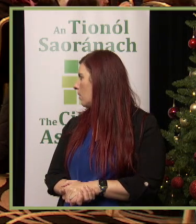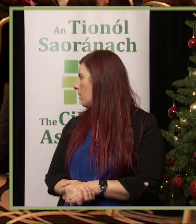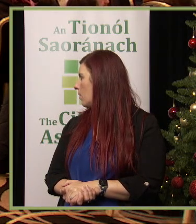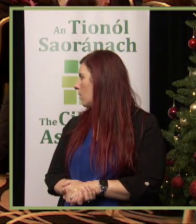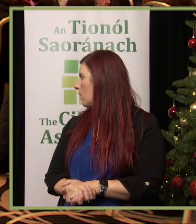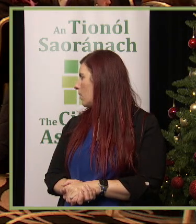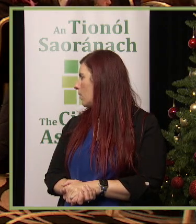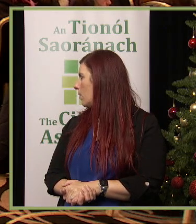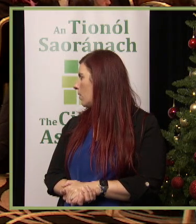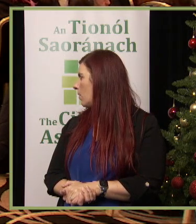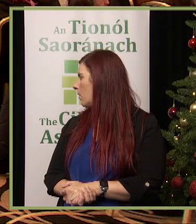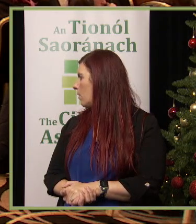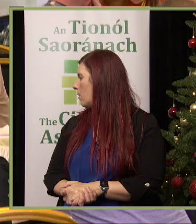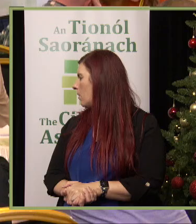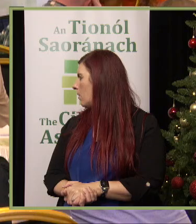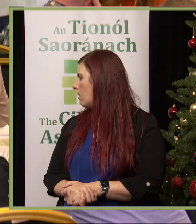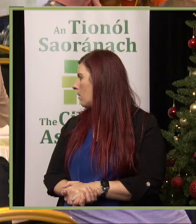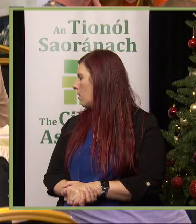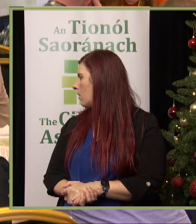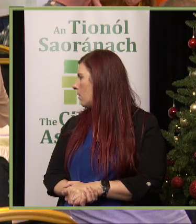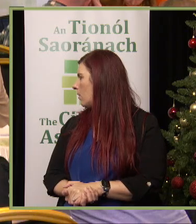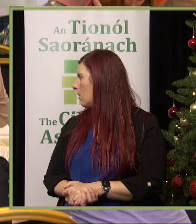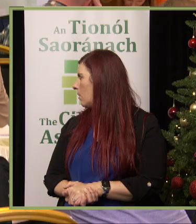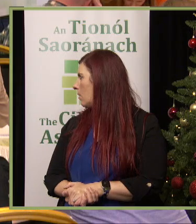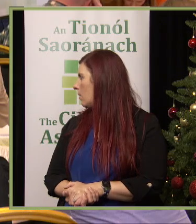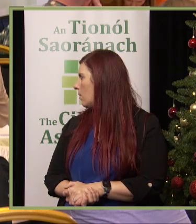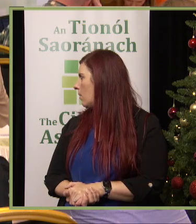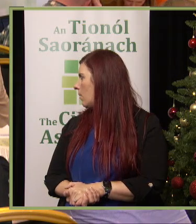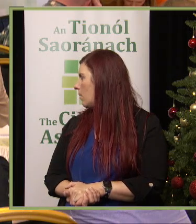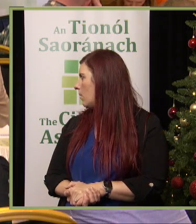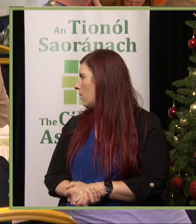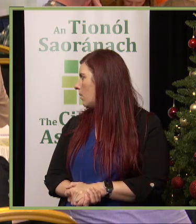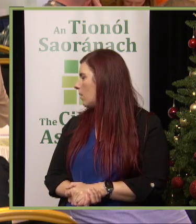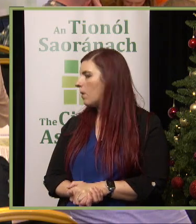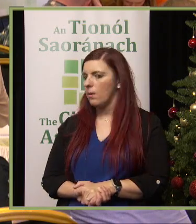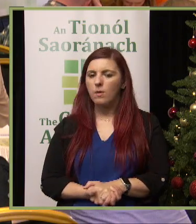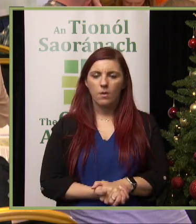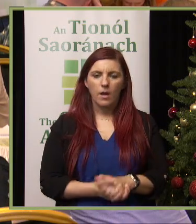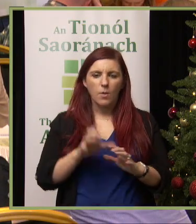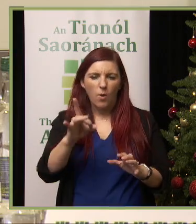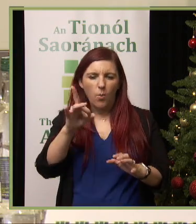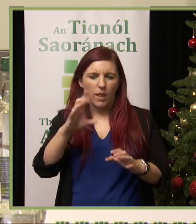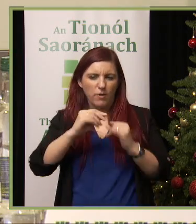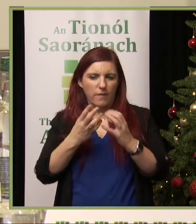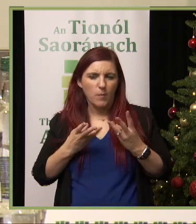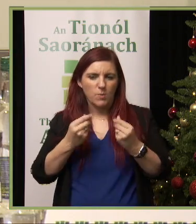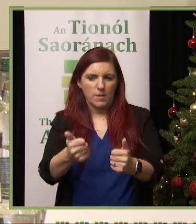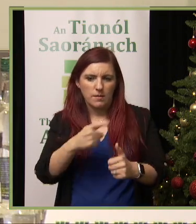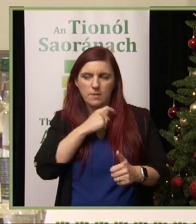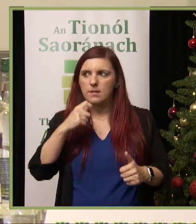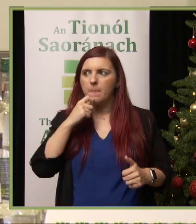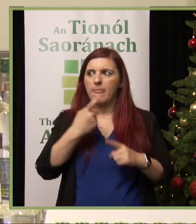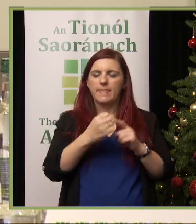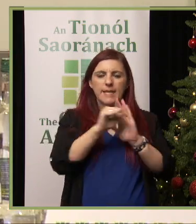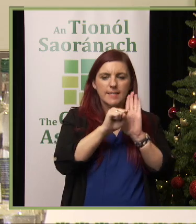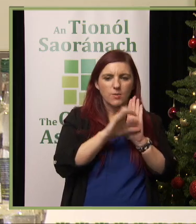Okay, so this is where we'll iron out this process now, but what we have is something like this, and we'll word it in again. The state should take action